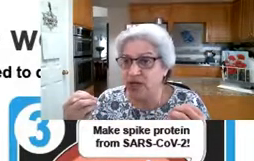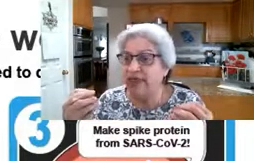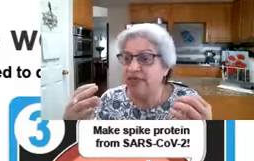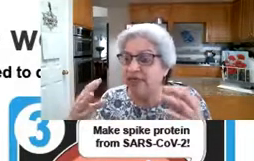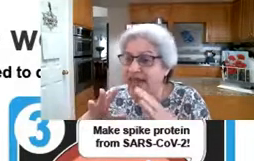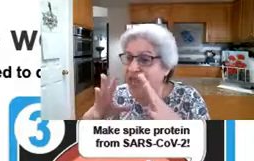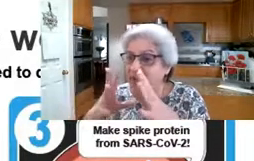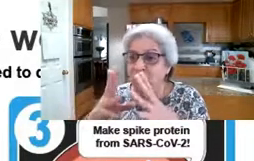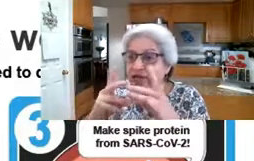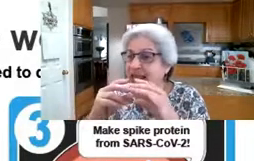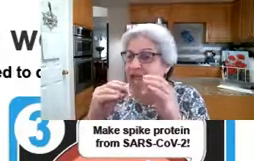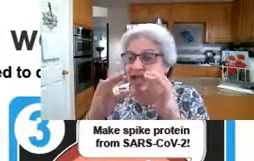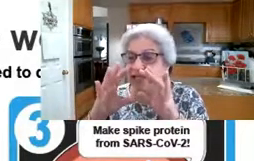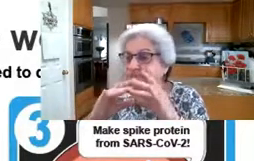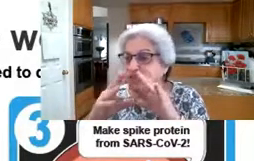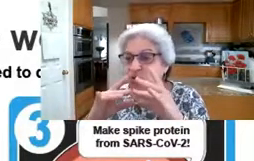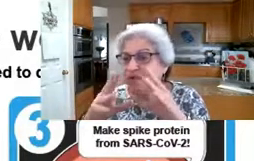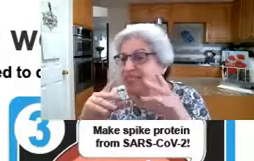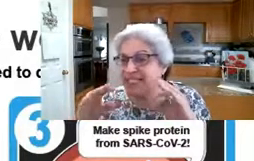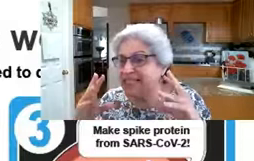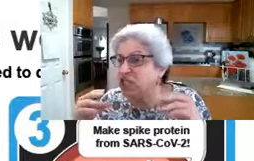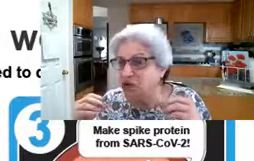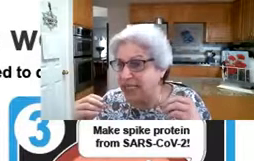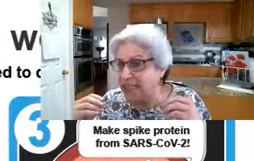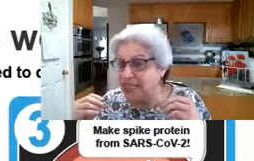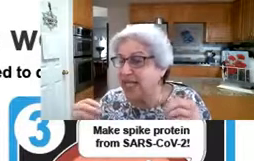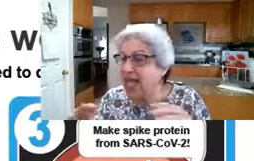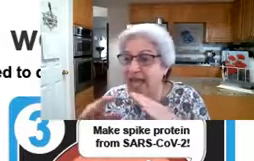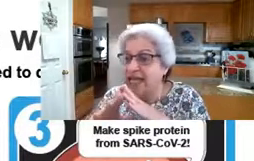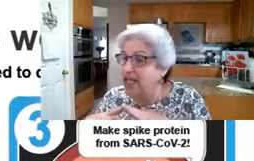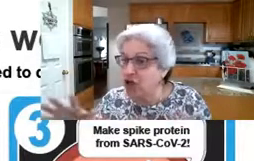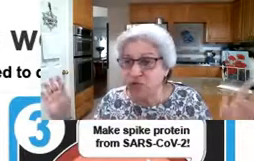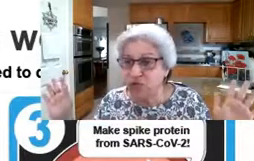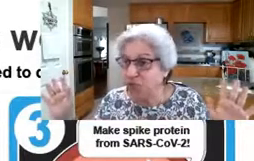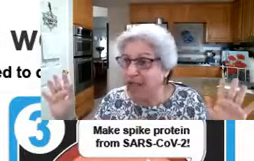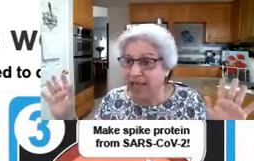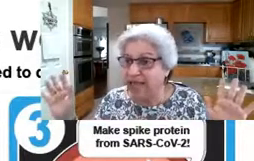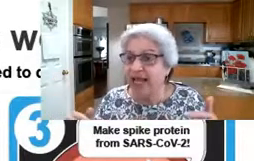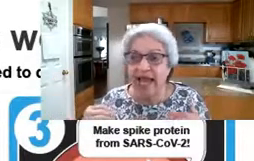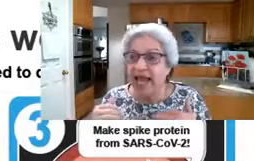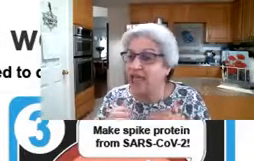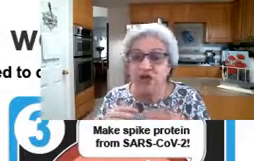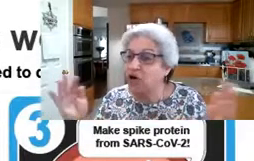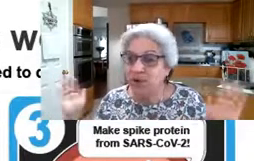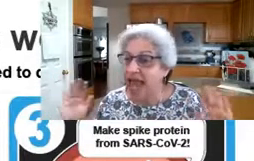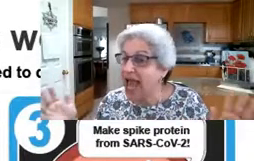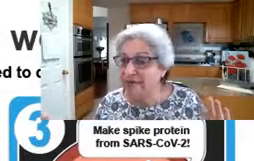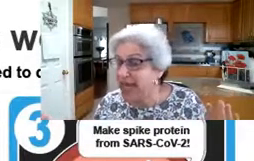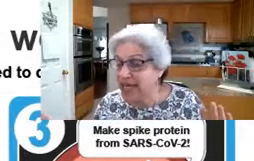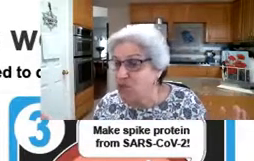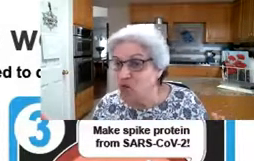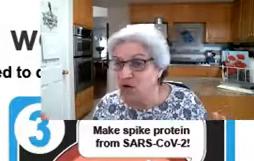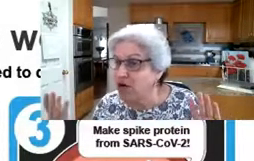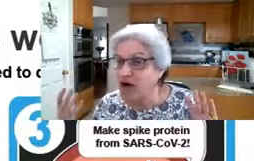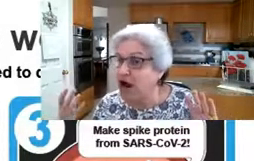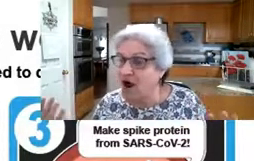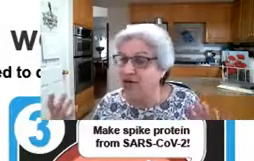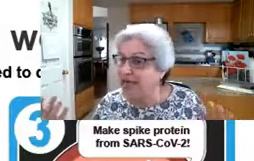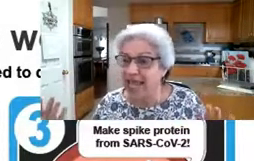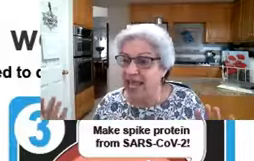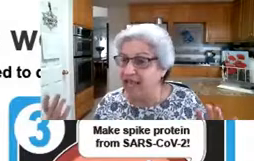two, that mRNA sort of disintegrates and it goes away. And you don't have any